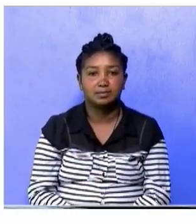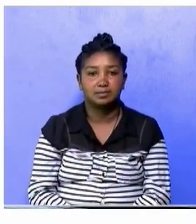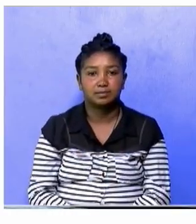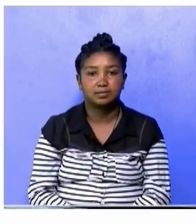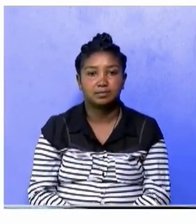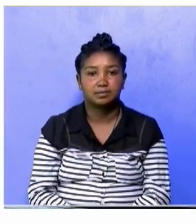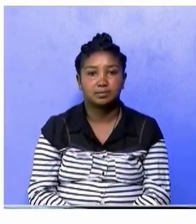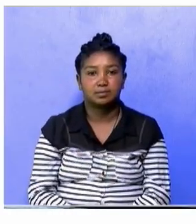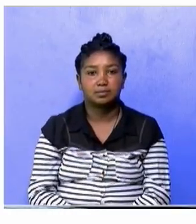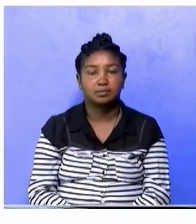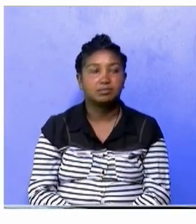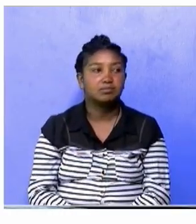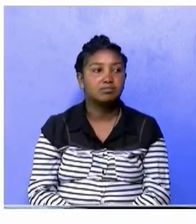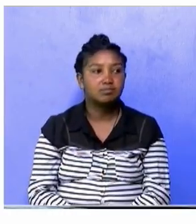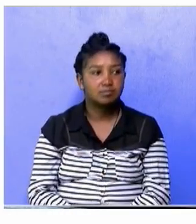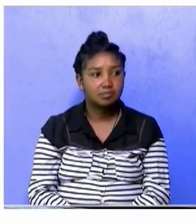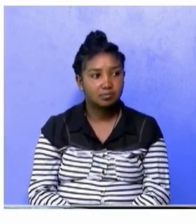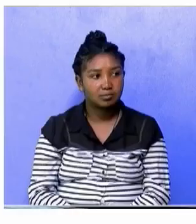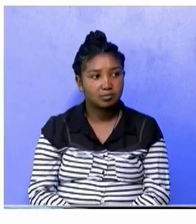kid.